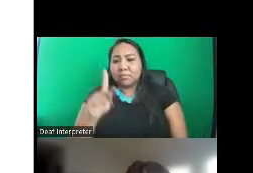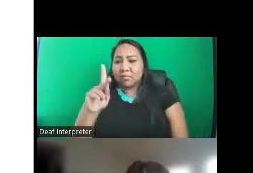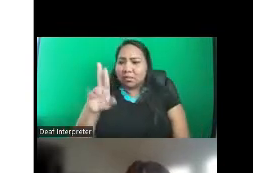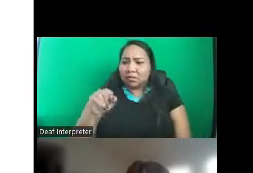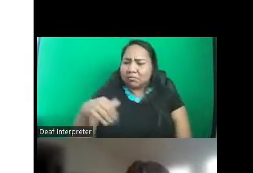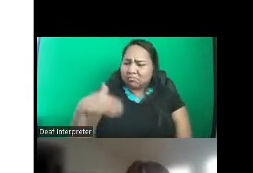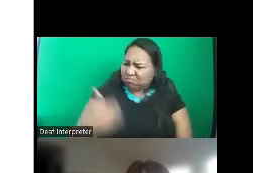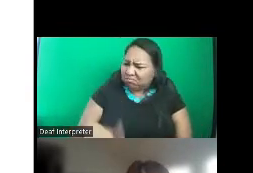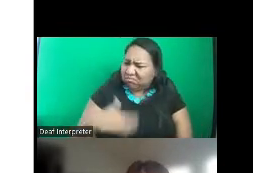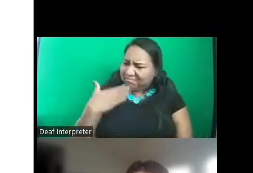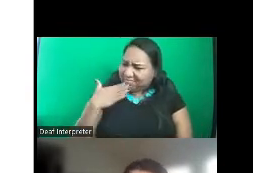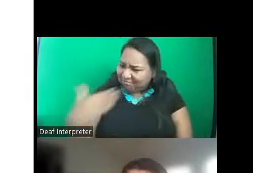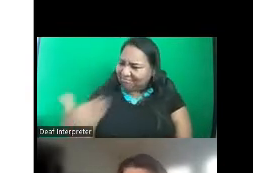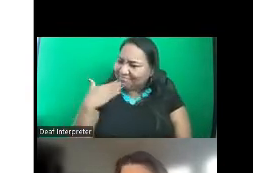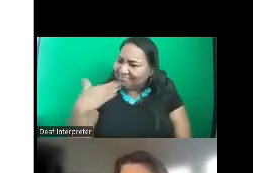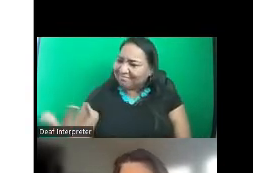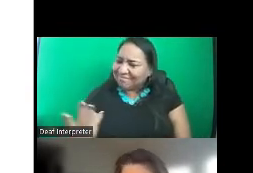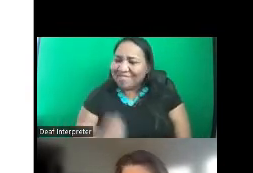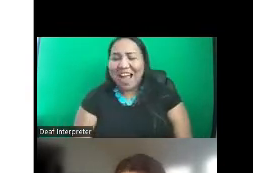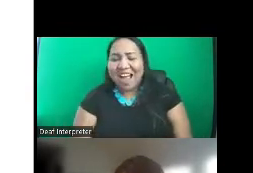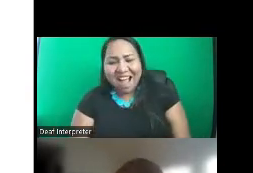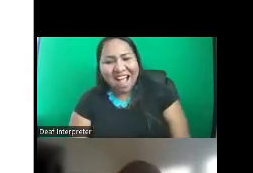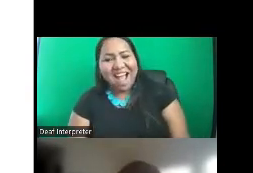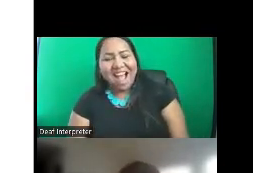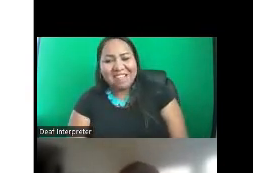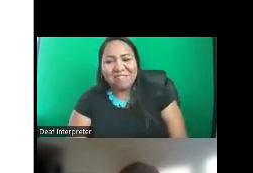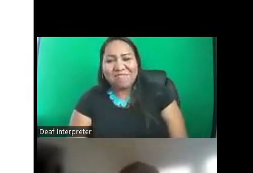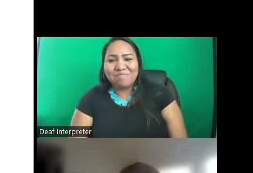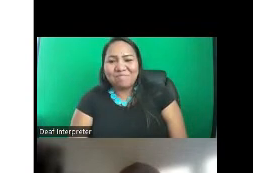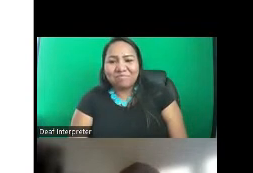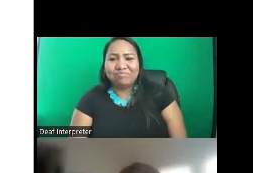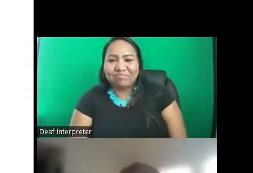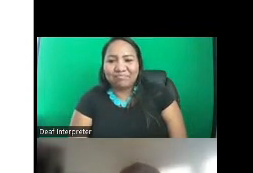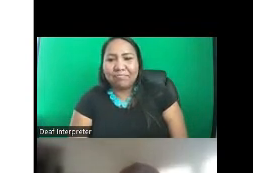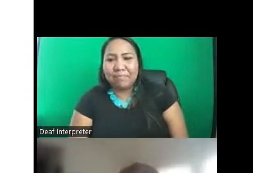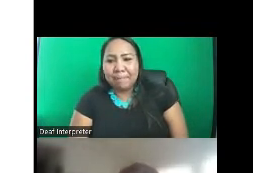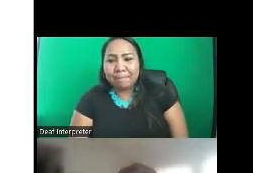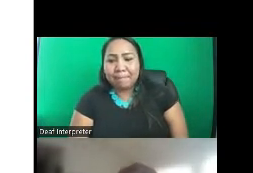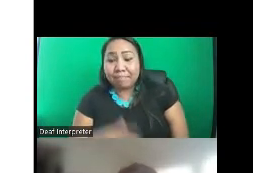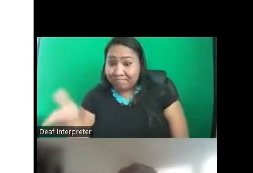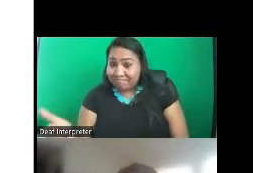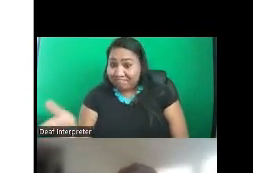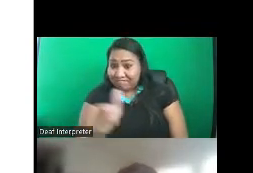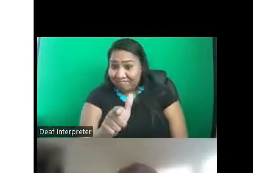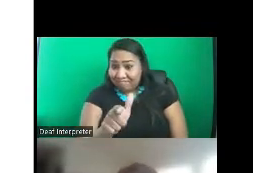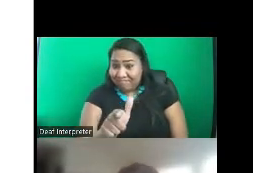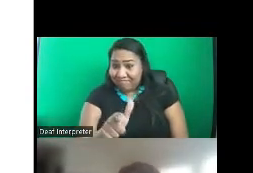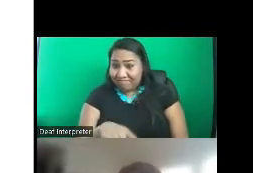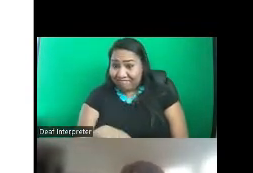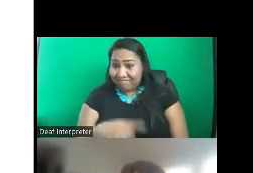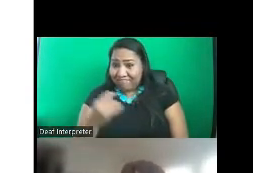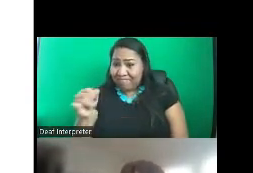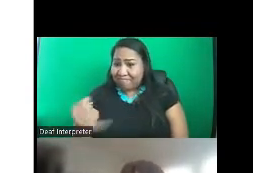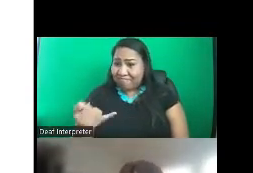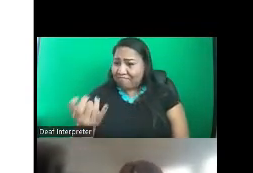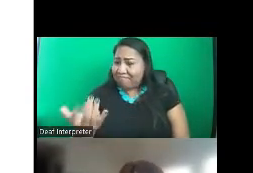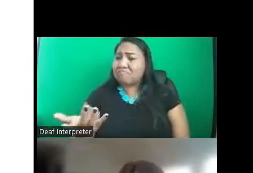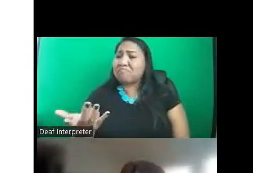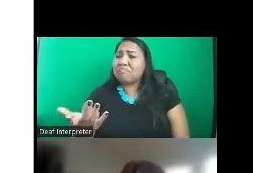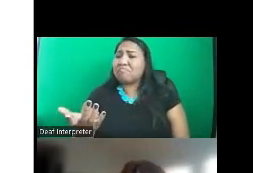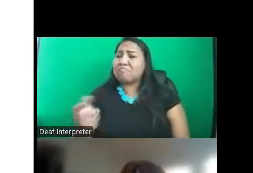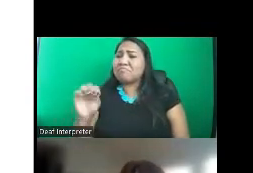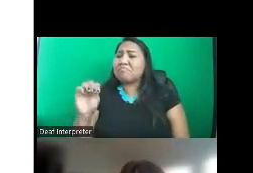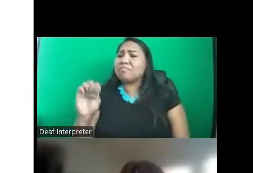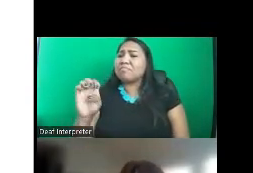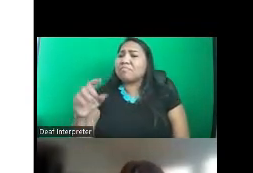Is there Megan, any? Okay. Yeah, I'm going to come back to you. I have one more question for you, Okay. Jane. I'm going to come back to you. So Megan, you